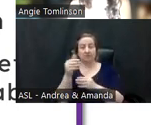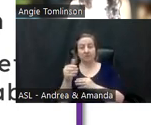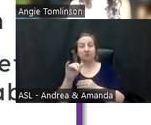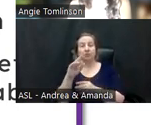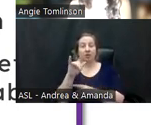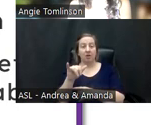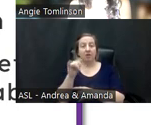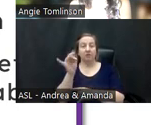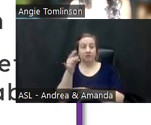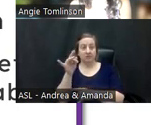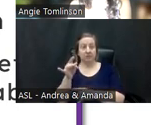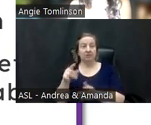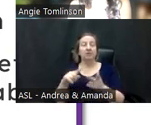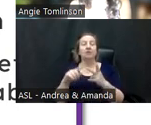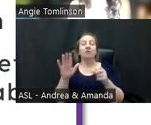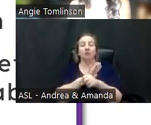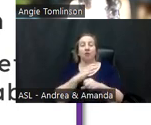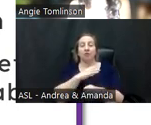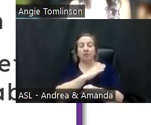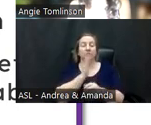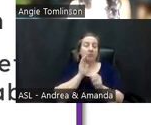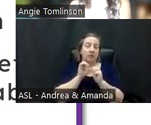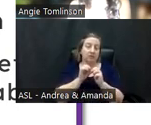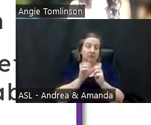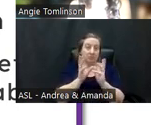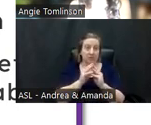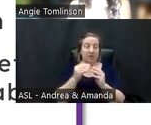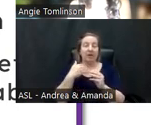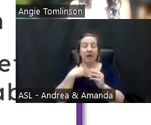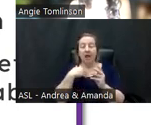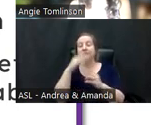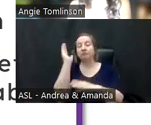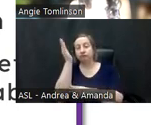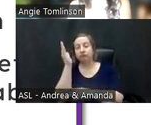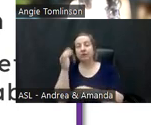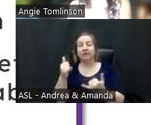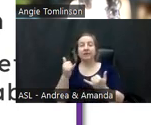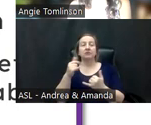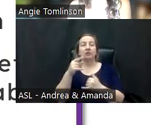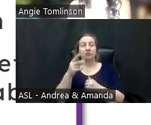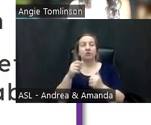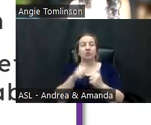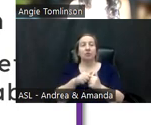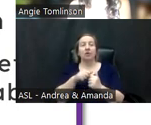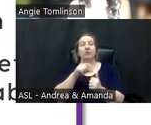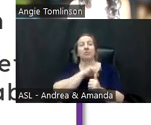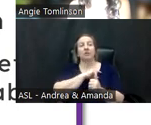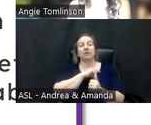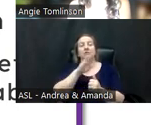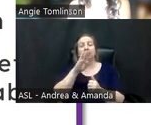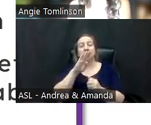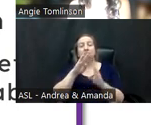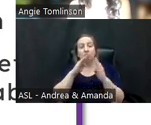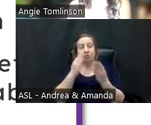July 18th, and the full Commission will continue to meet and hold briefings this Thursday with the Police Bureau's Police Review